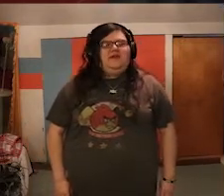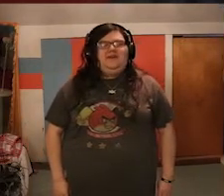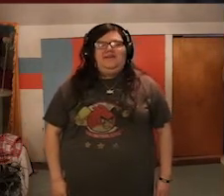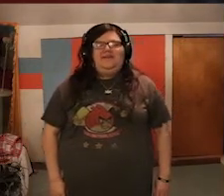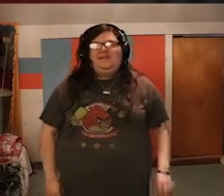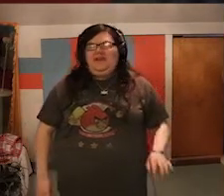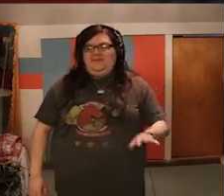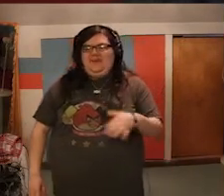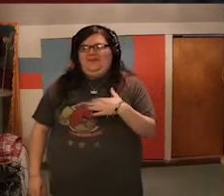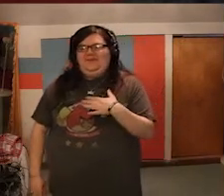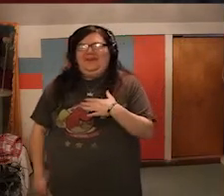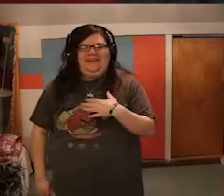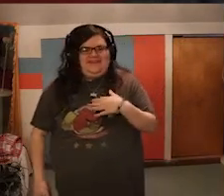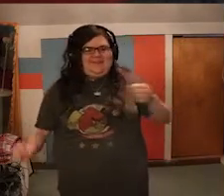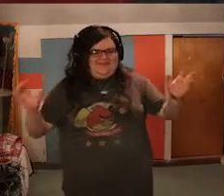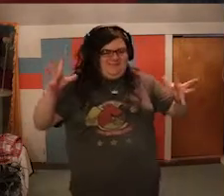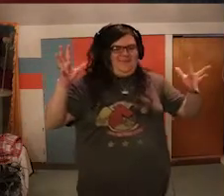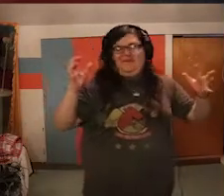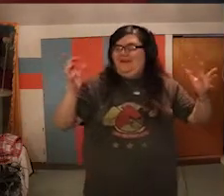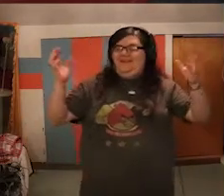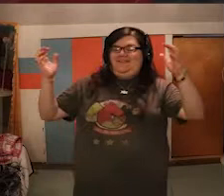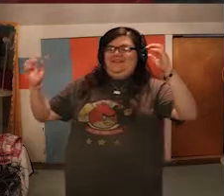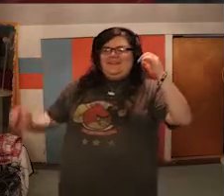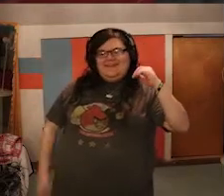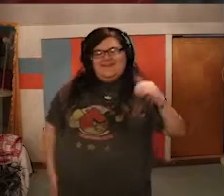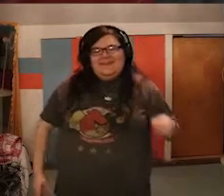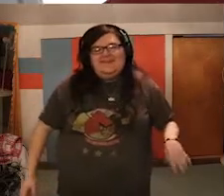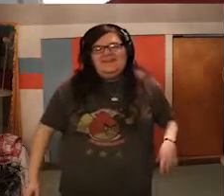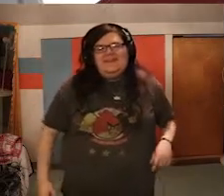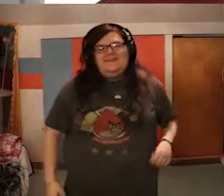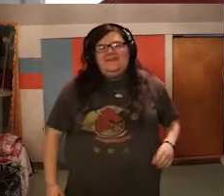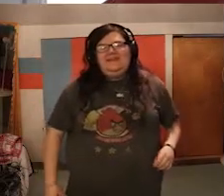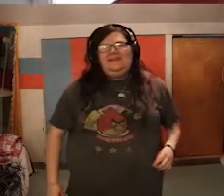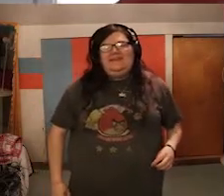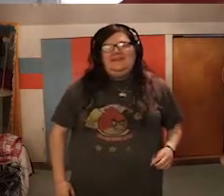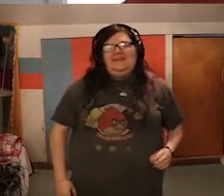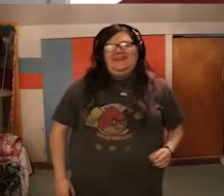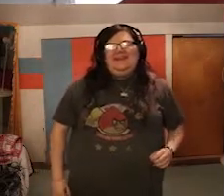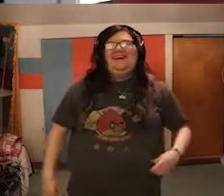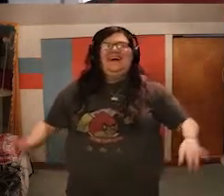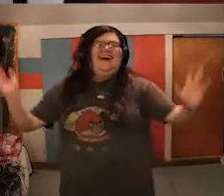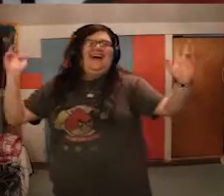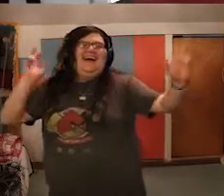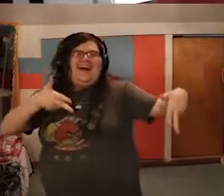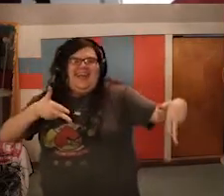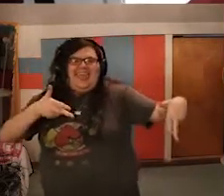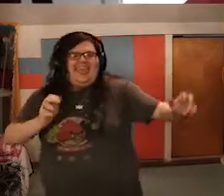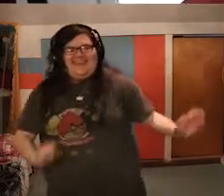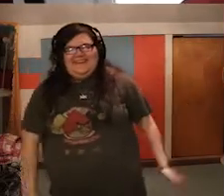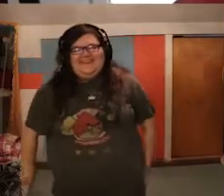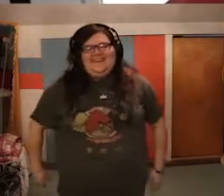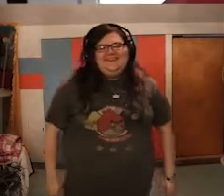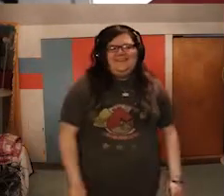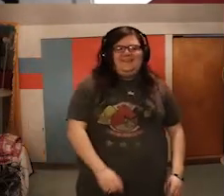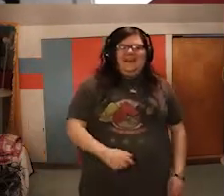If. Okay. It scared me a bit when it was the God. Check him out in the description. Got a new EP coming out.